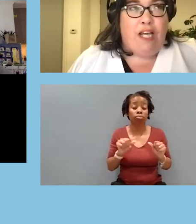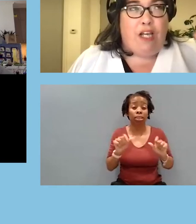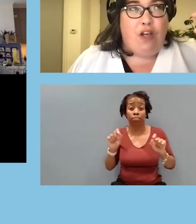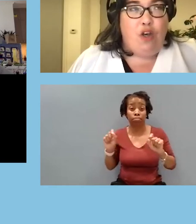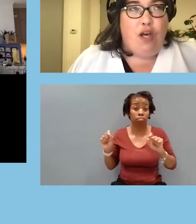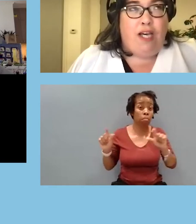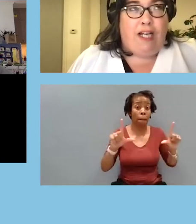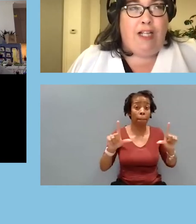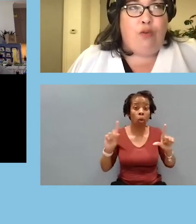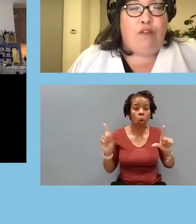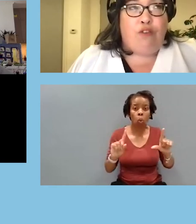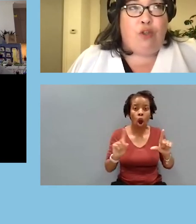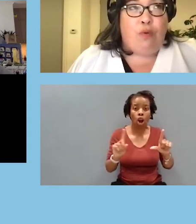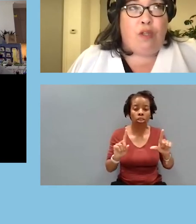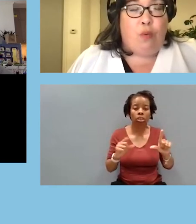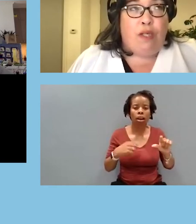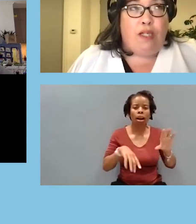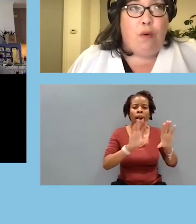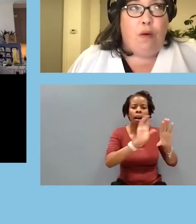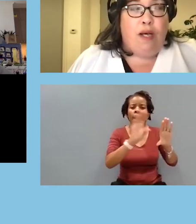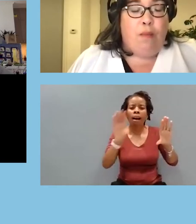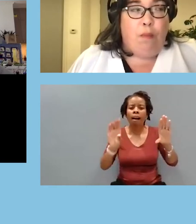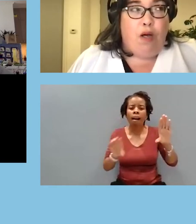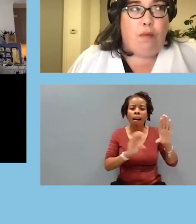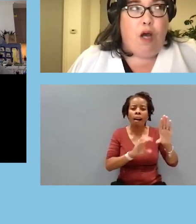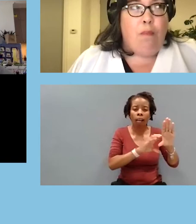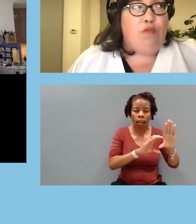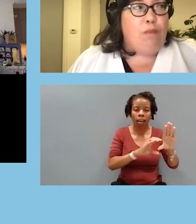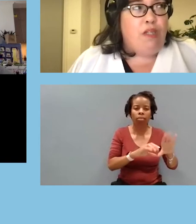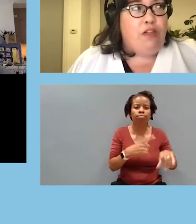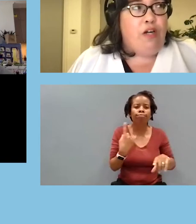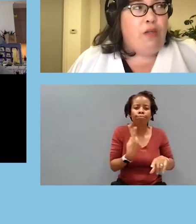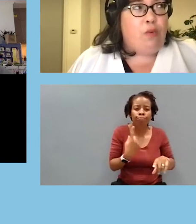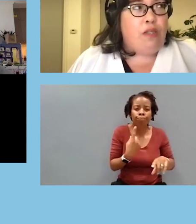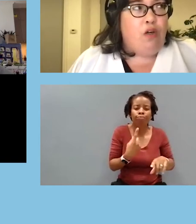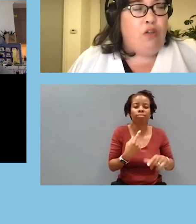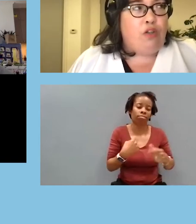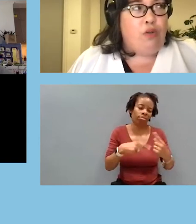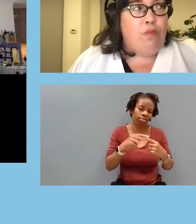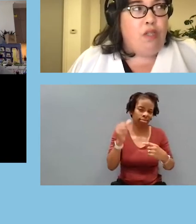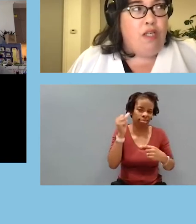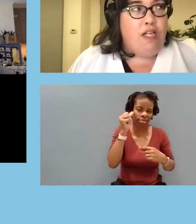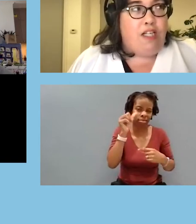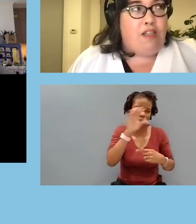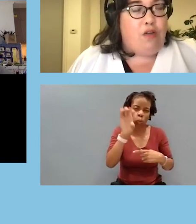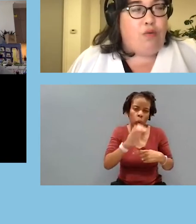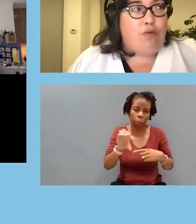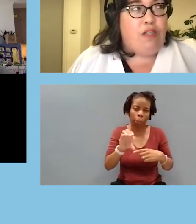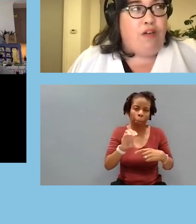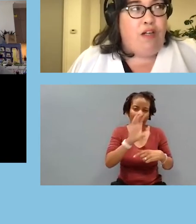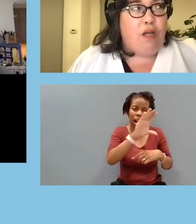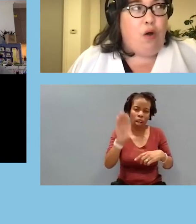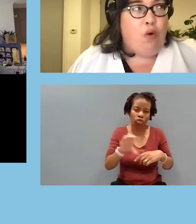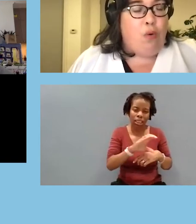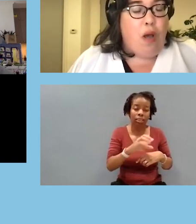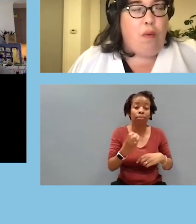was a gallery view that we can come familiarized with on Zoom. It's the three